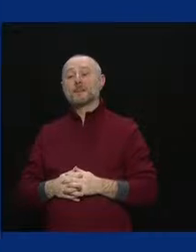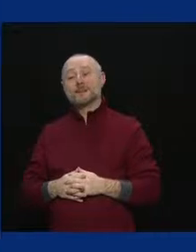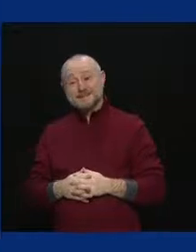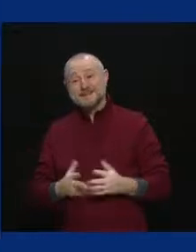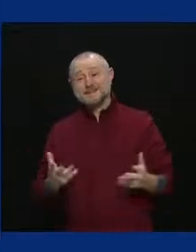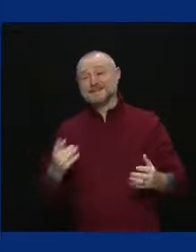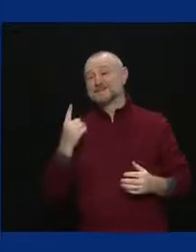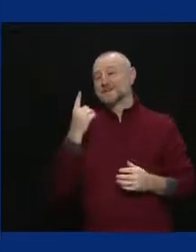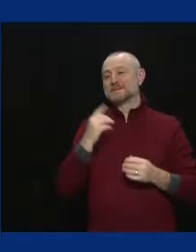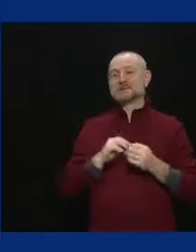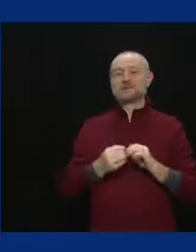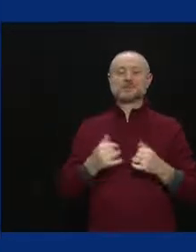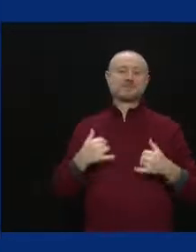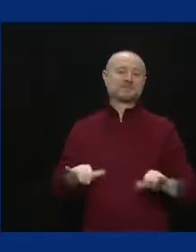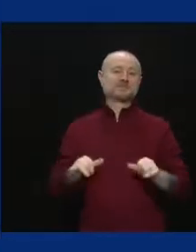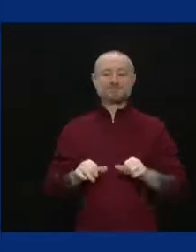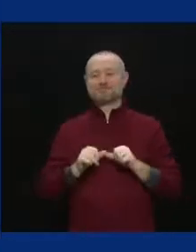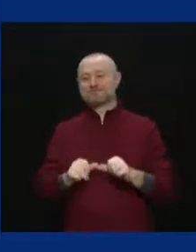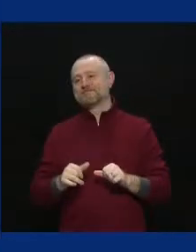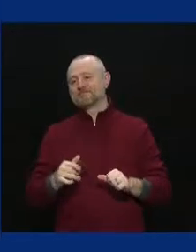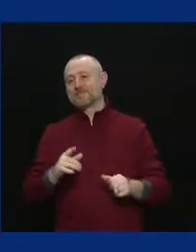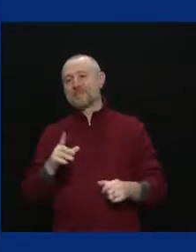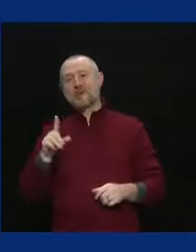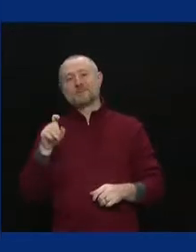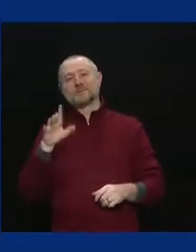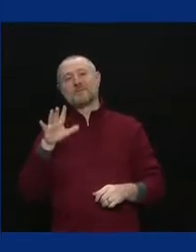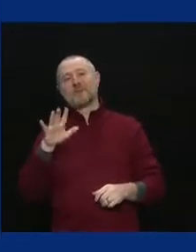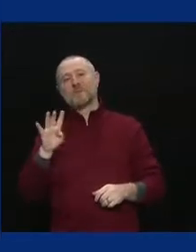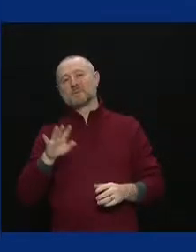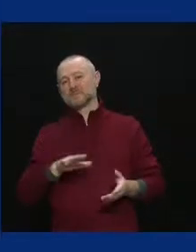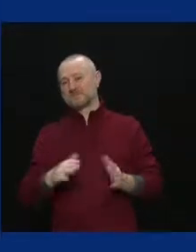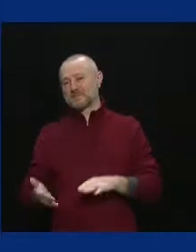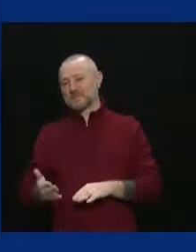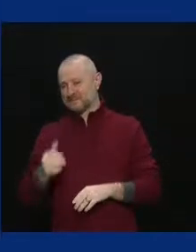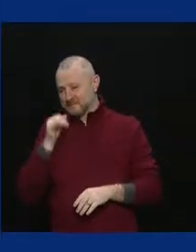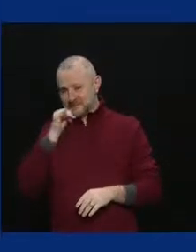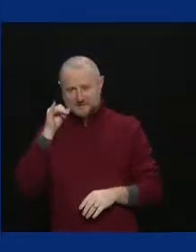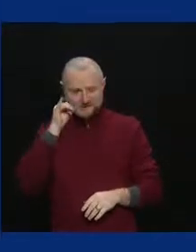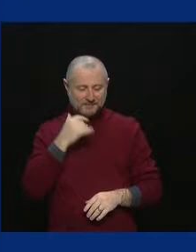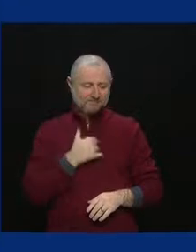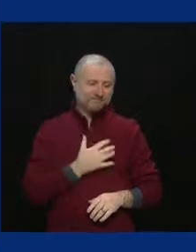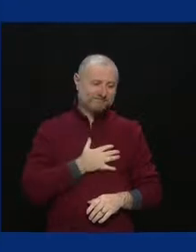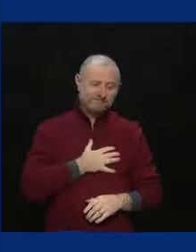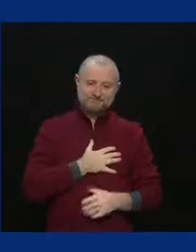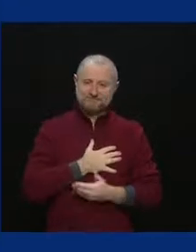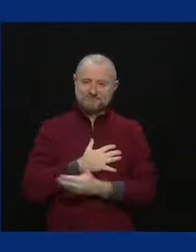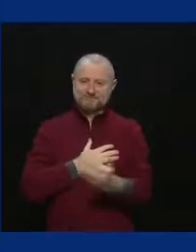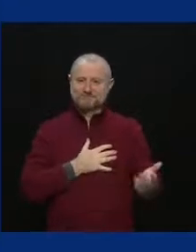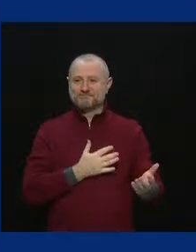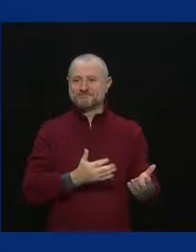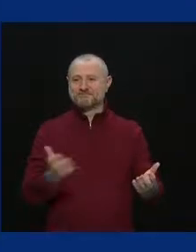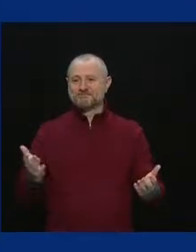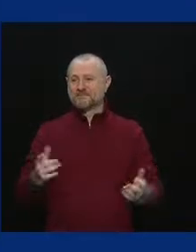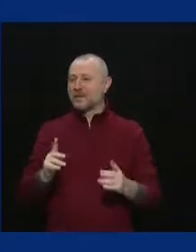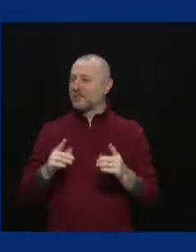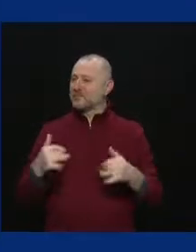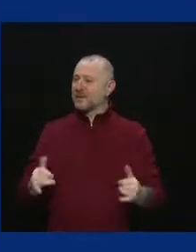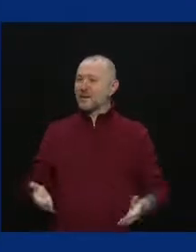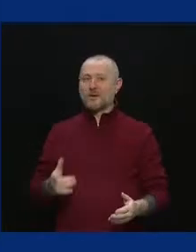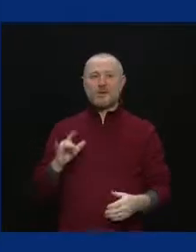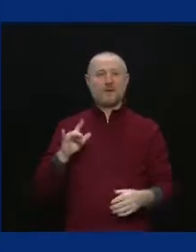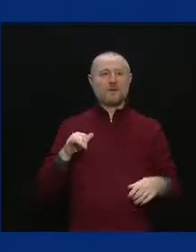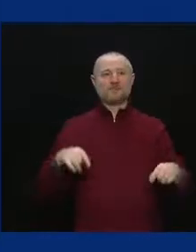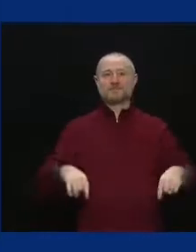is deaths, and we still had 154 people we lost their lives, and that is tragic. Still losing people right here on Long Island. So this is